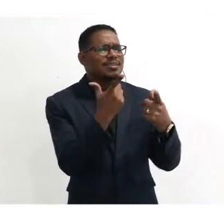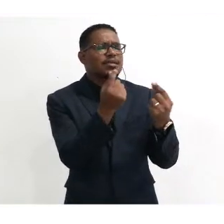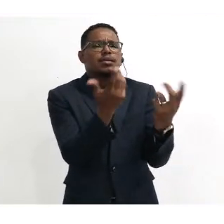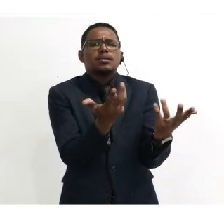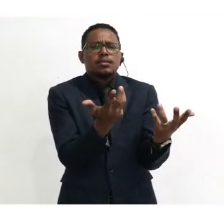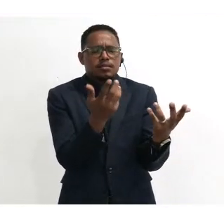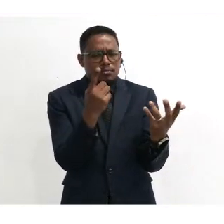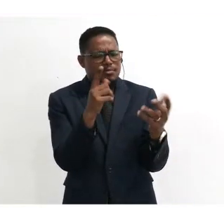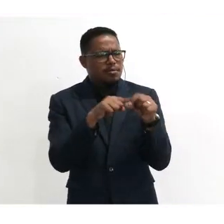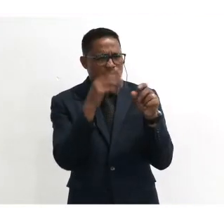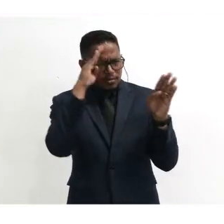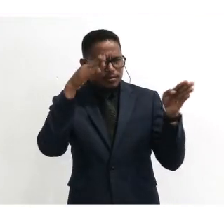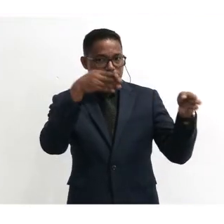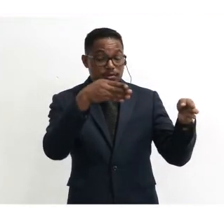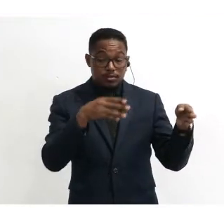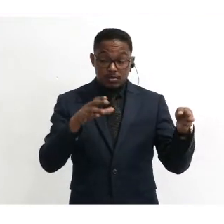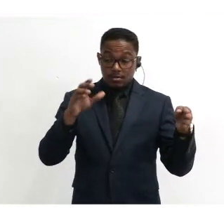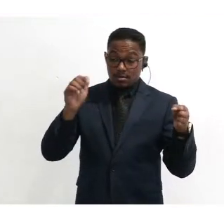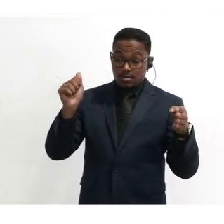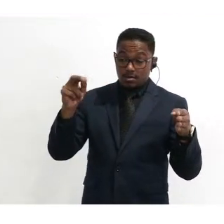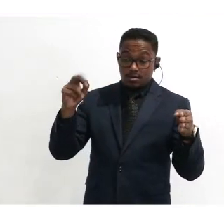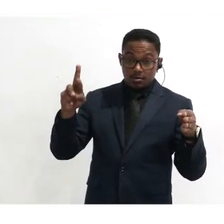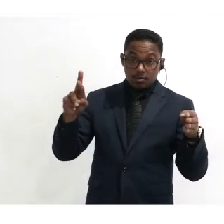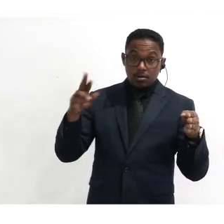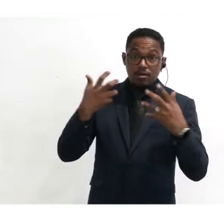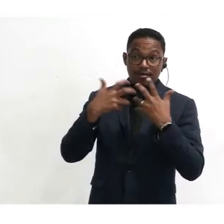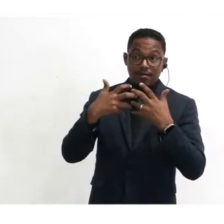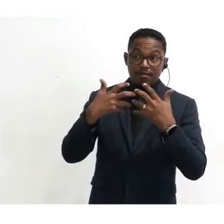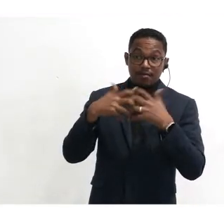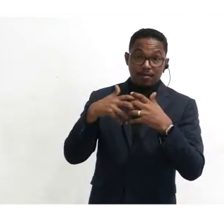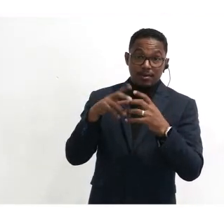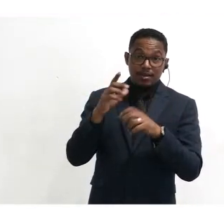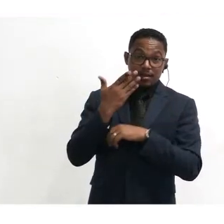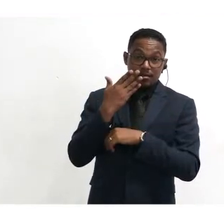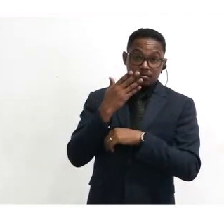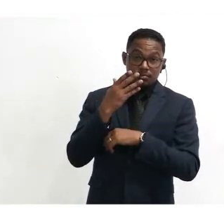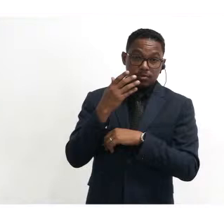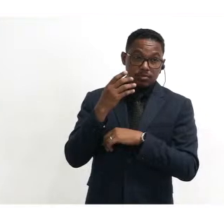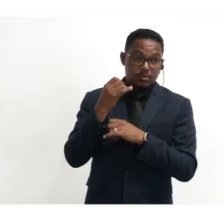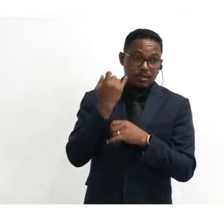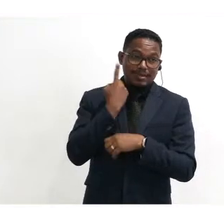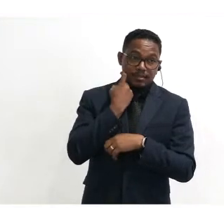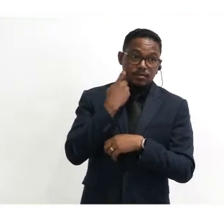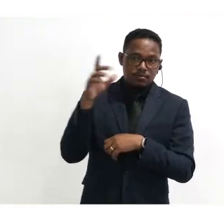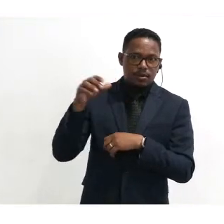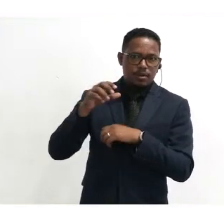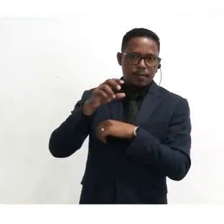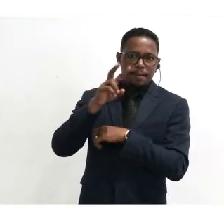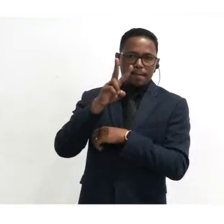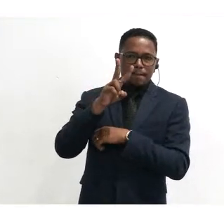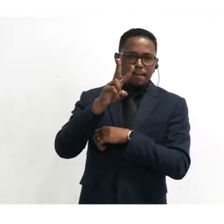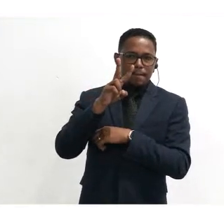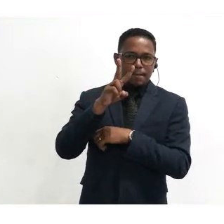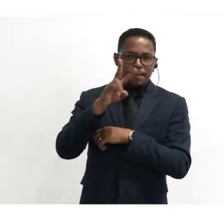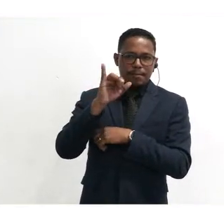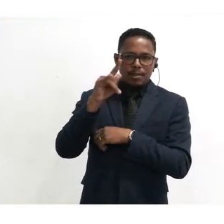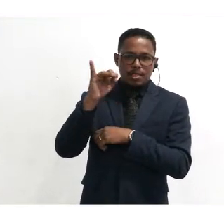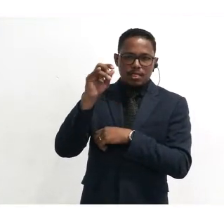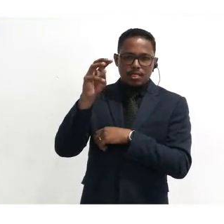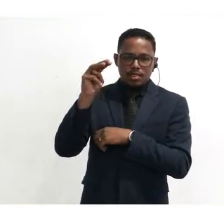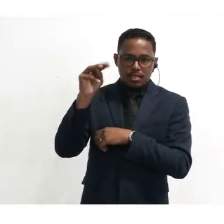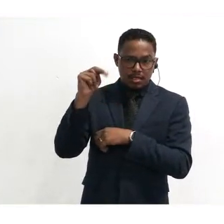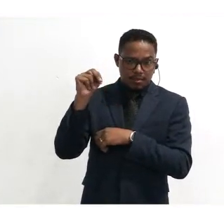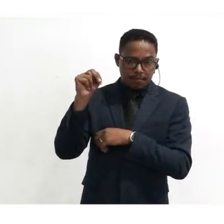Amcor's, last factory they installed was in Vietnam. And one of the major reasons they did that was because Intel was